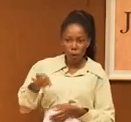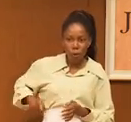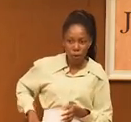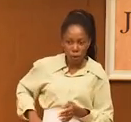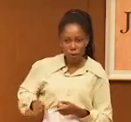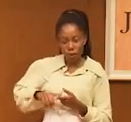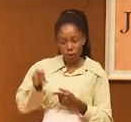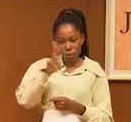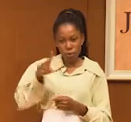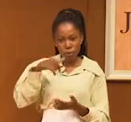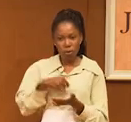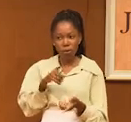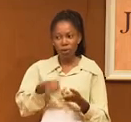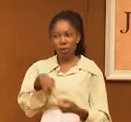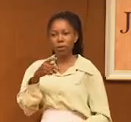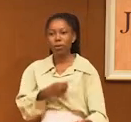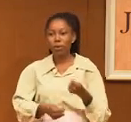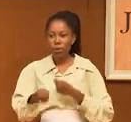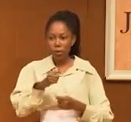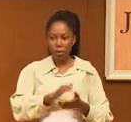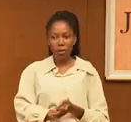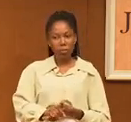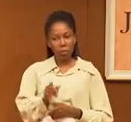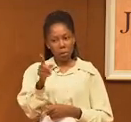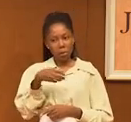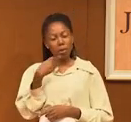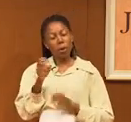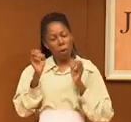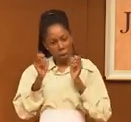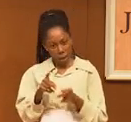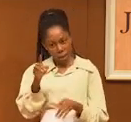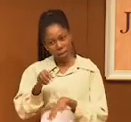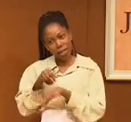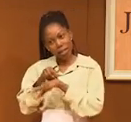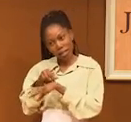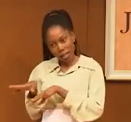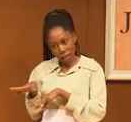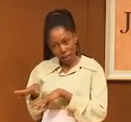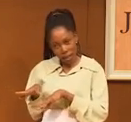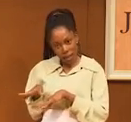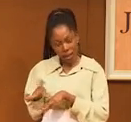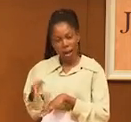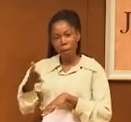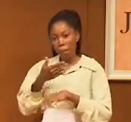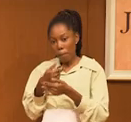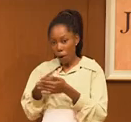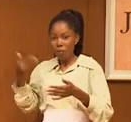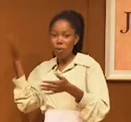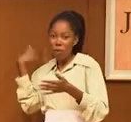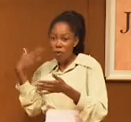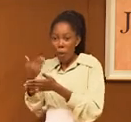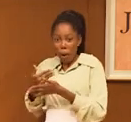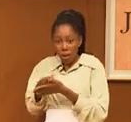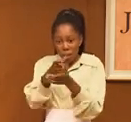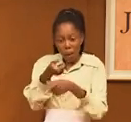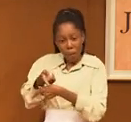money to trade. I said, okay, no problem. I like the idea. I sent him that money. Which other ones is still with him? He has not refunded.